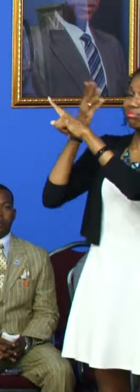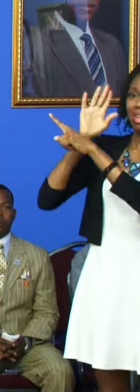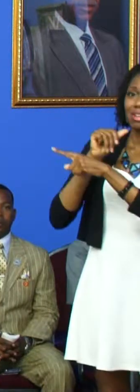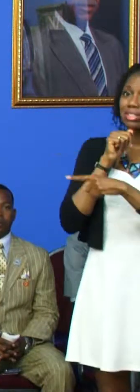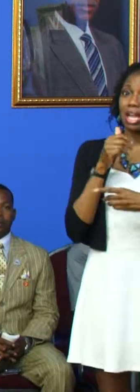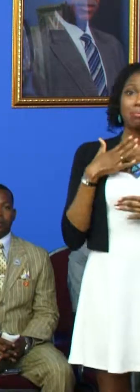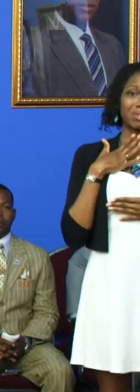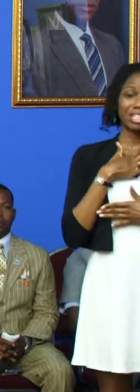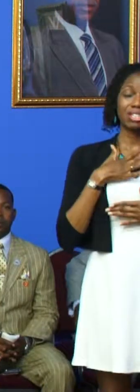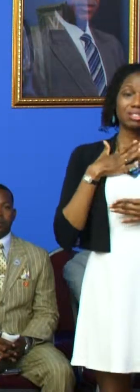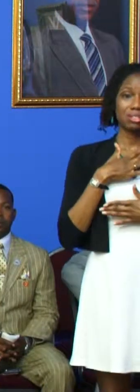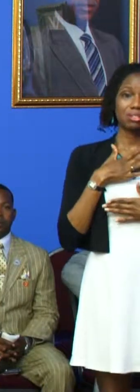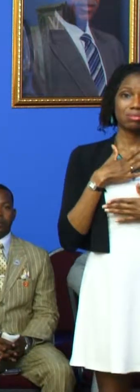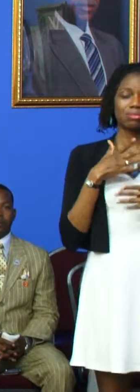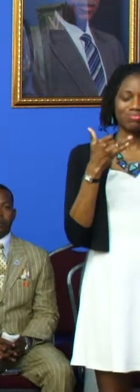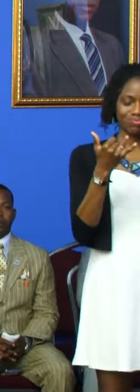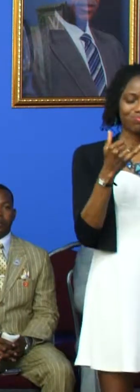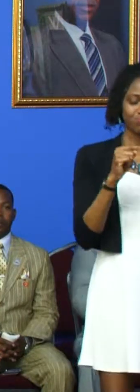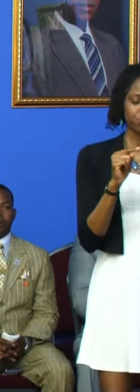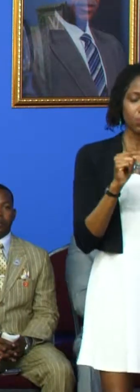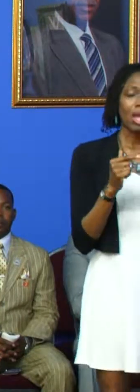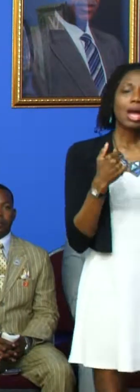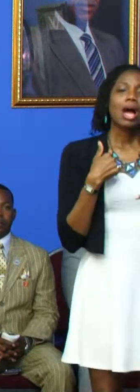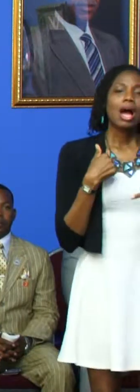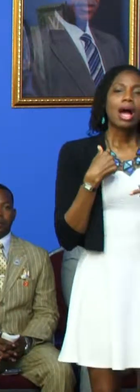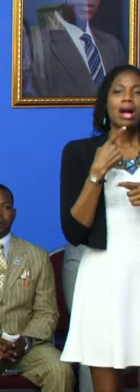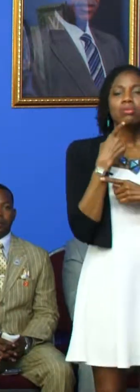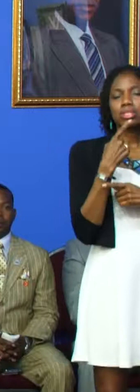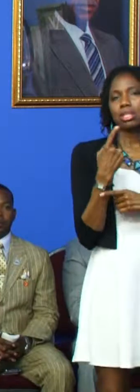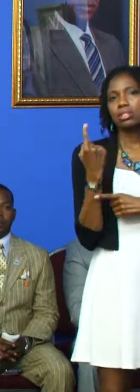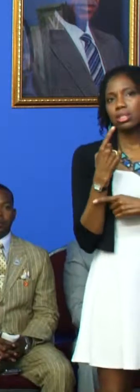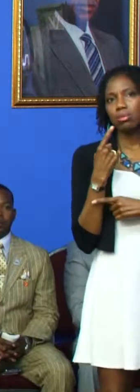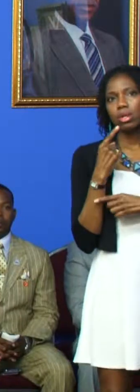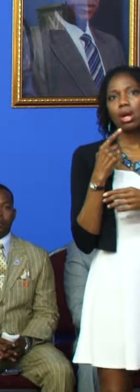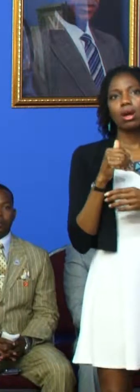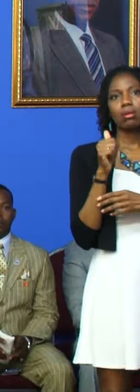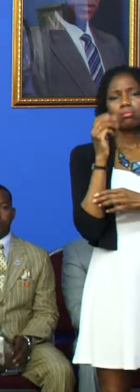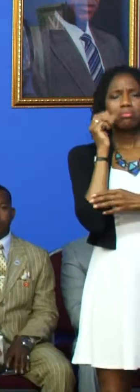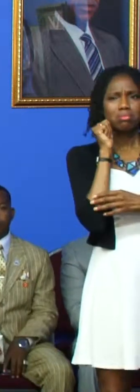I was telling someone on my daily radio show this week.